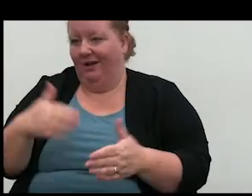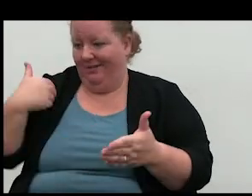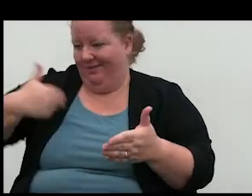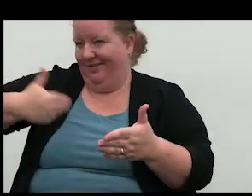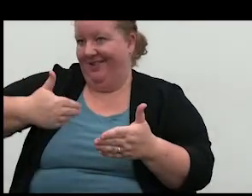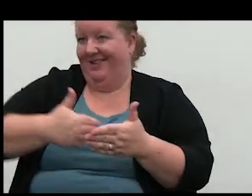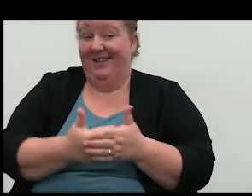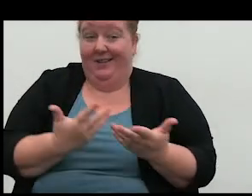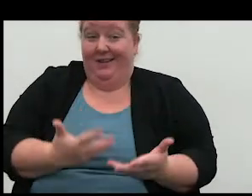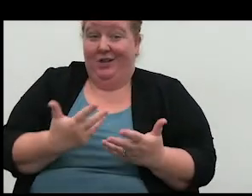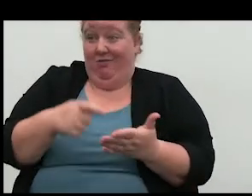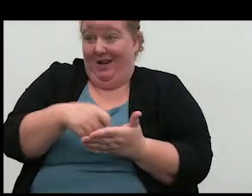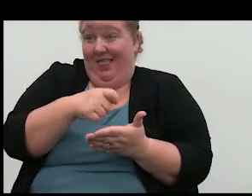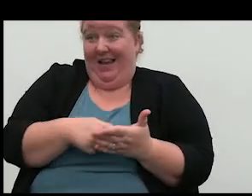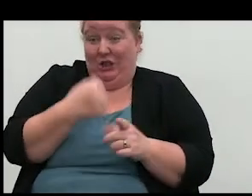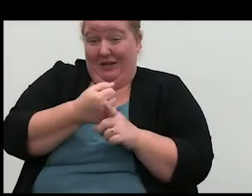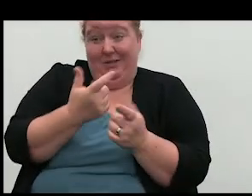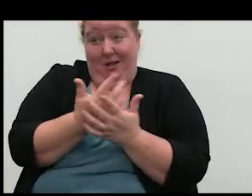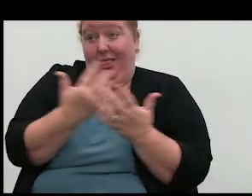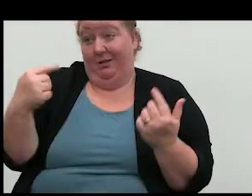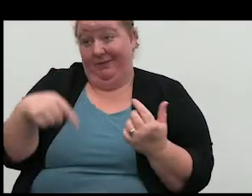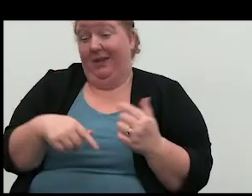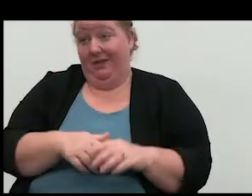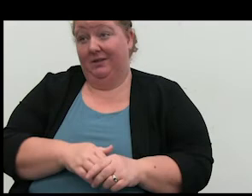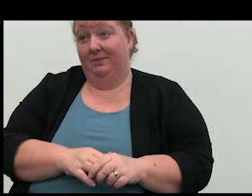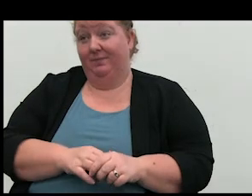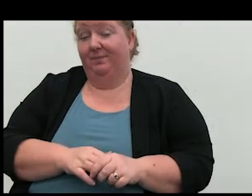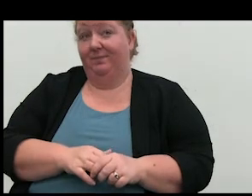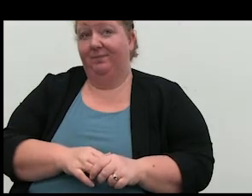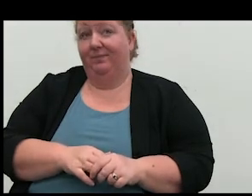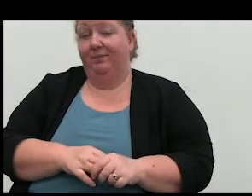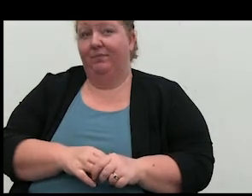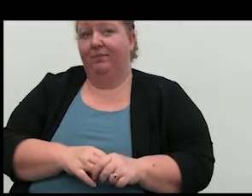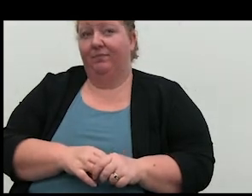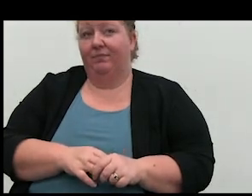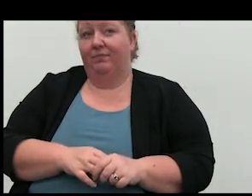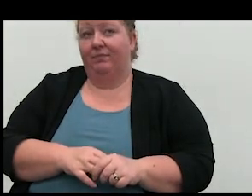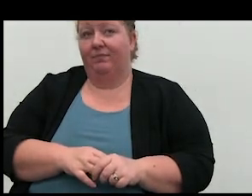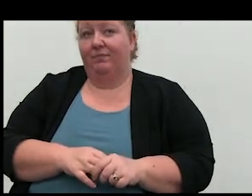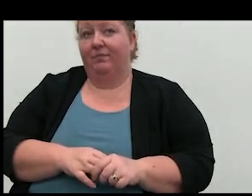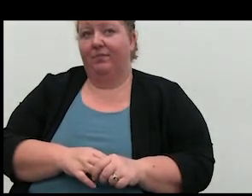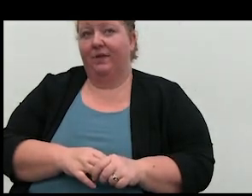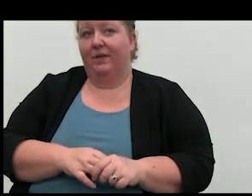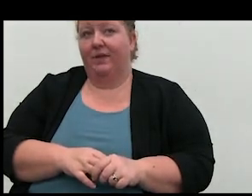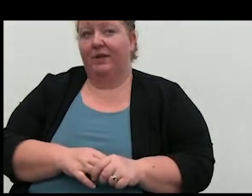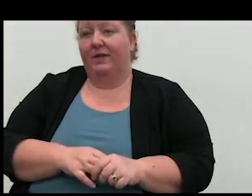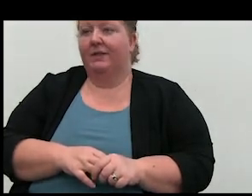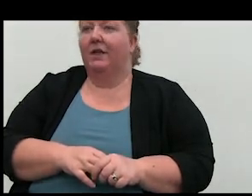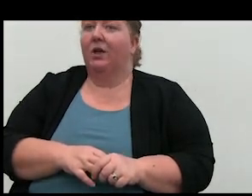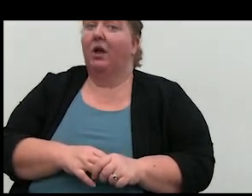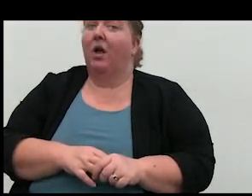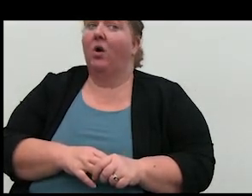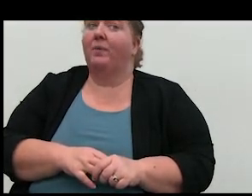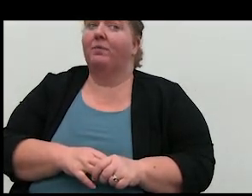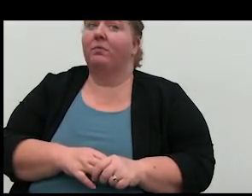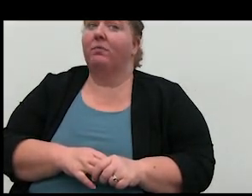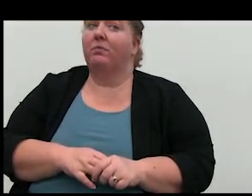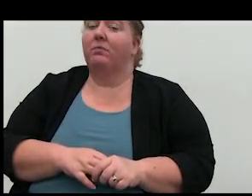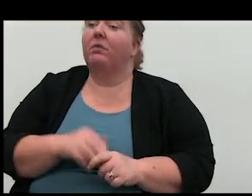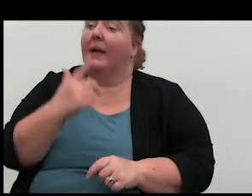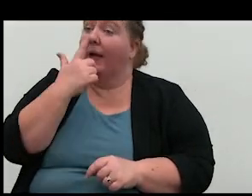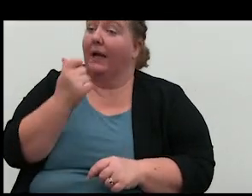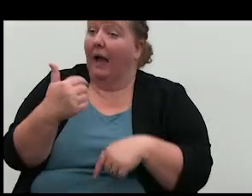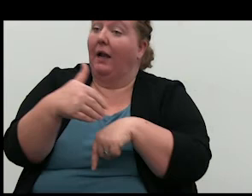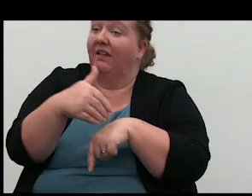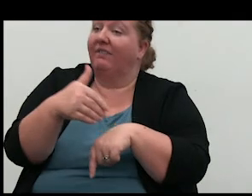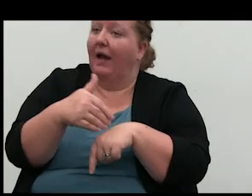the current election campaign, there's lots of that going on. So I think it's not that it has no effect, because I think it can have an effect on